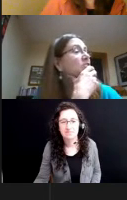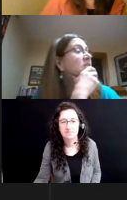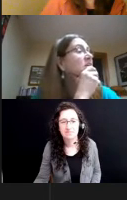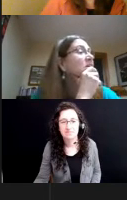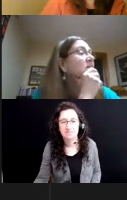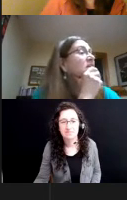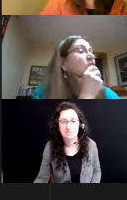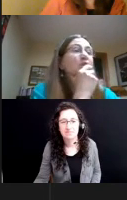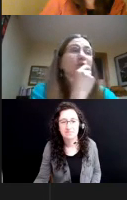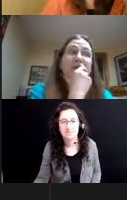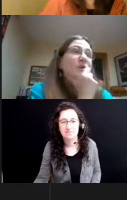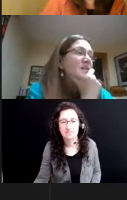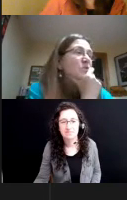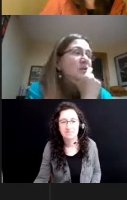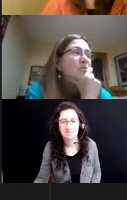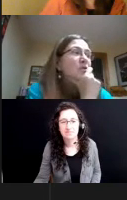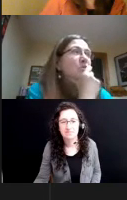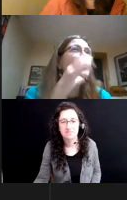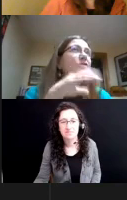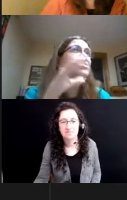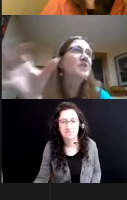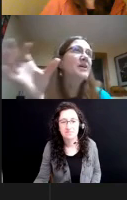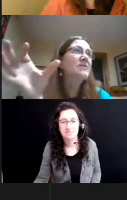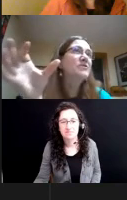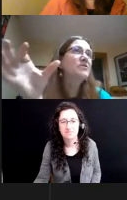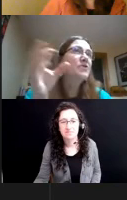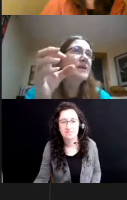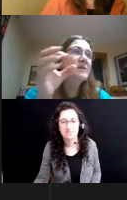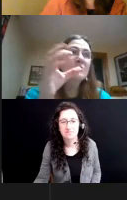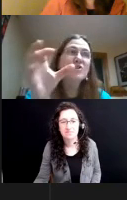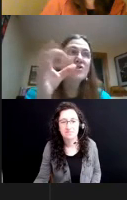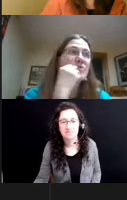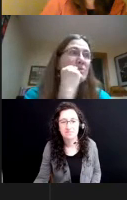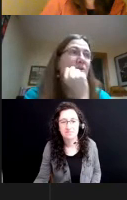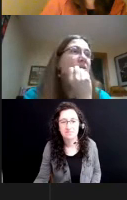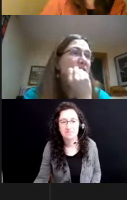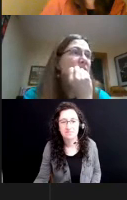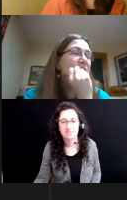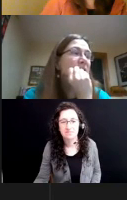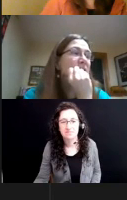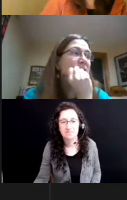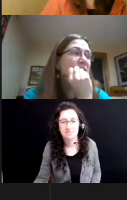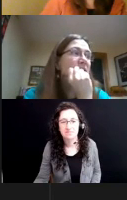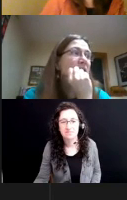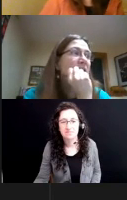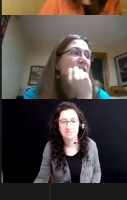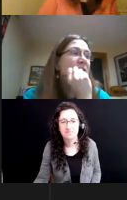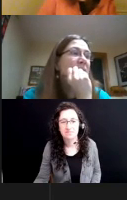would be interesting. So, you know, that's why I say it's really important to know what are your objectives for your land. I'm sure you've been working on this,